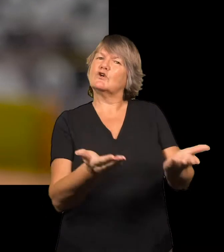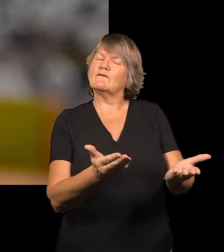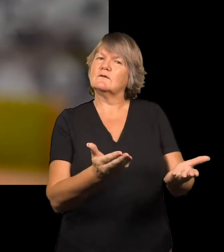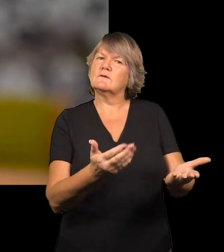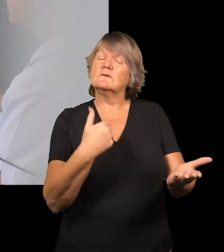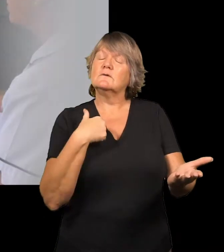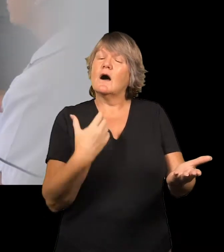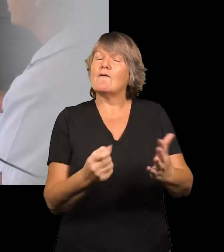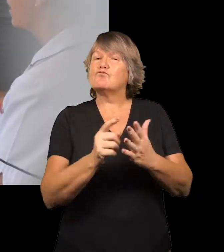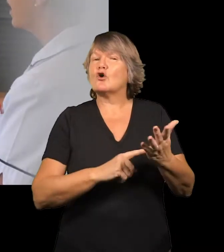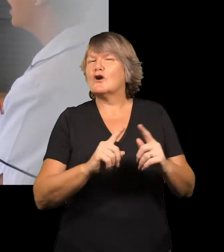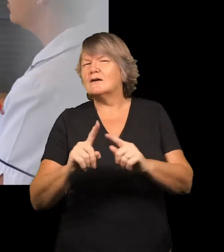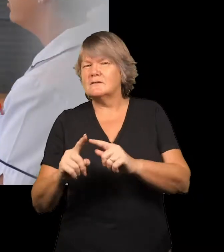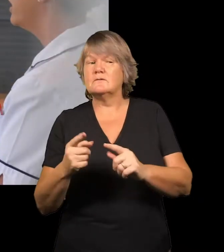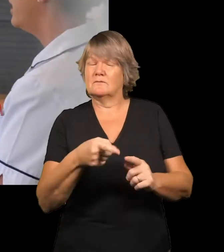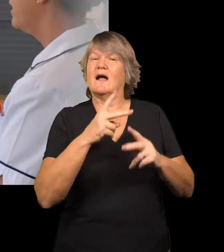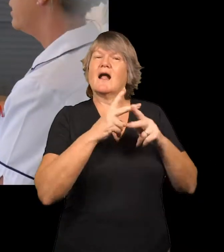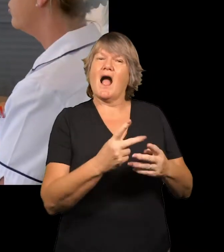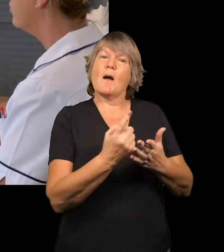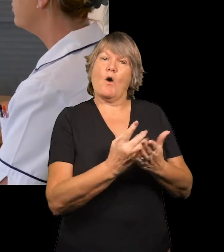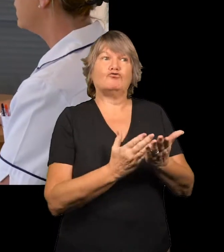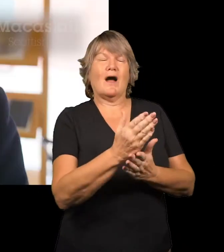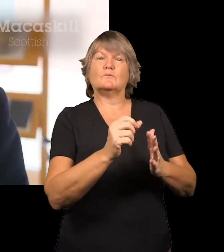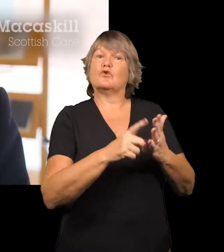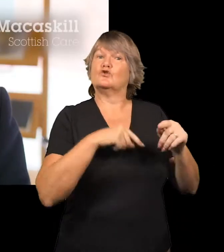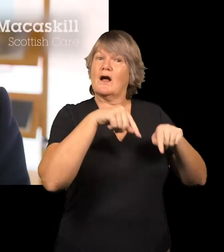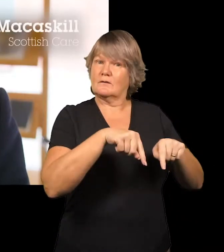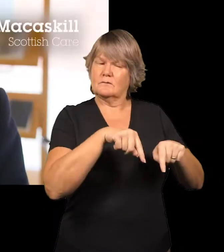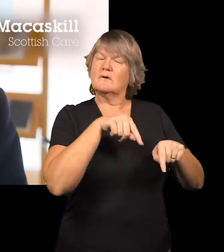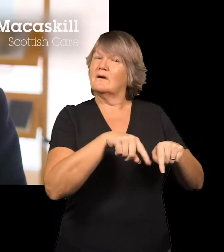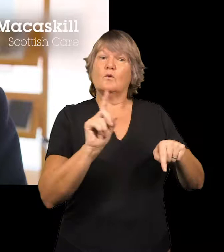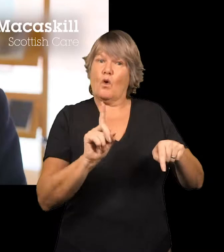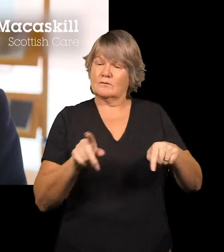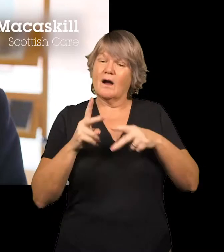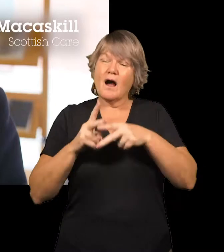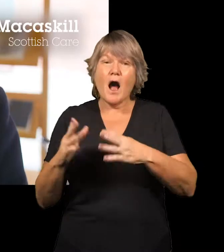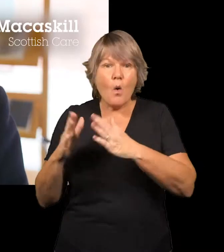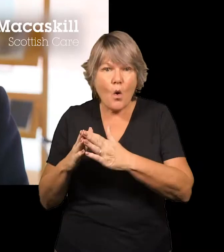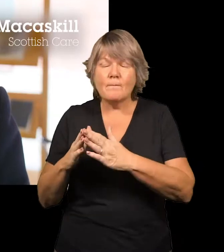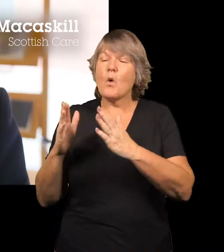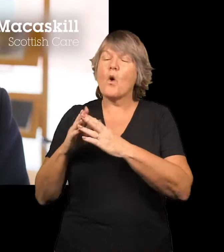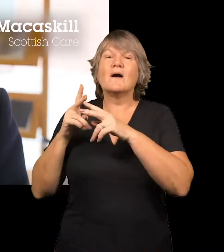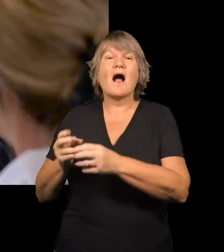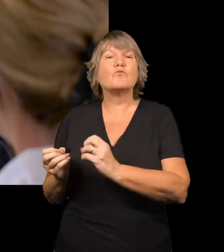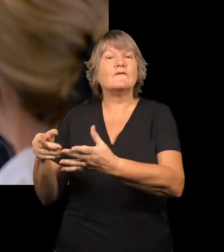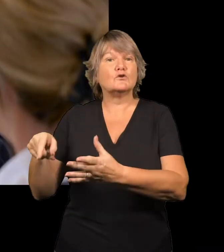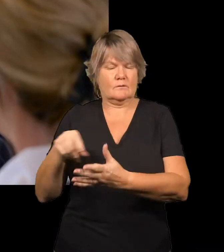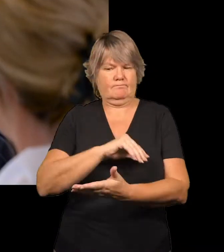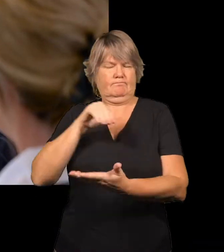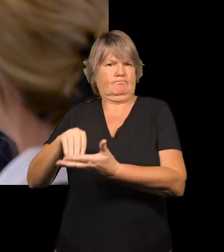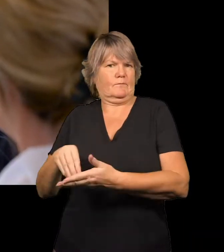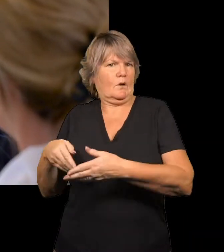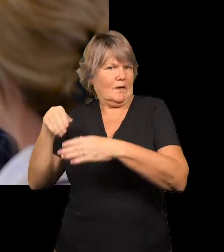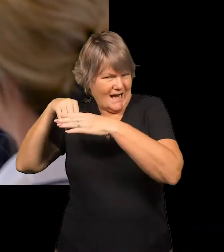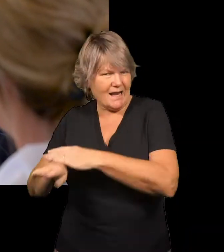We have had projects like the Care About Rights project, putting rights at the heart of care home and home care provision. We